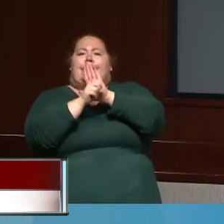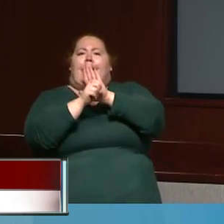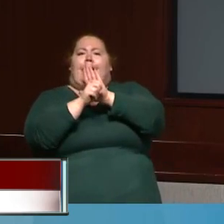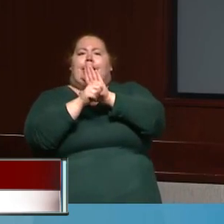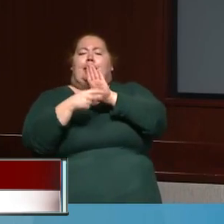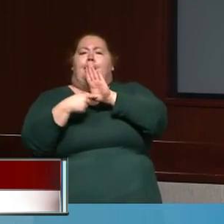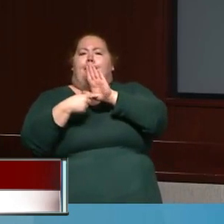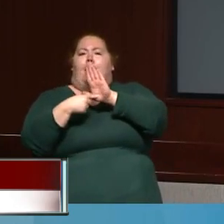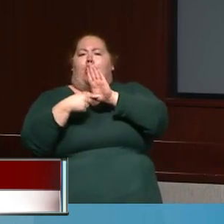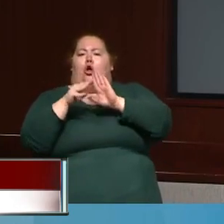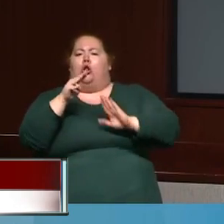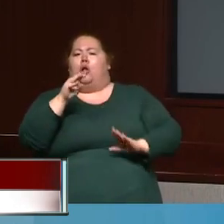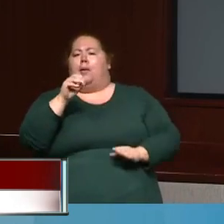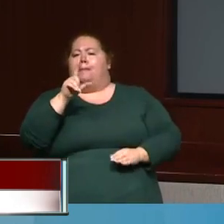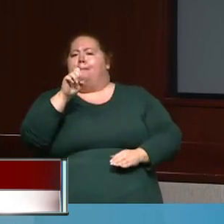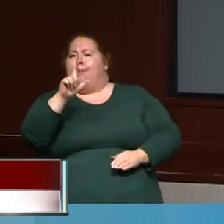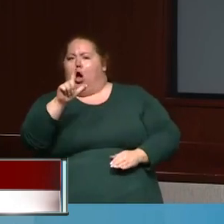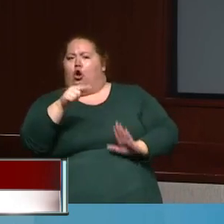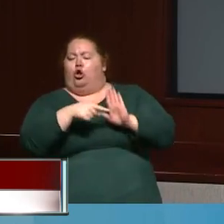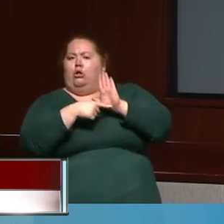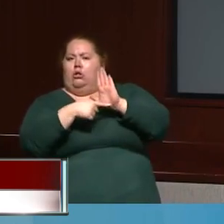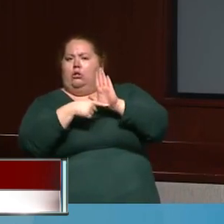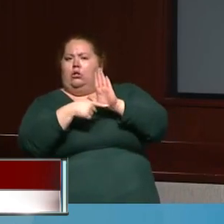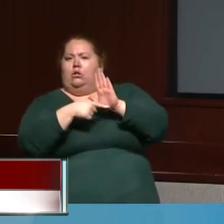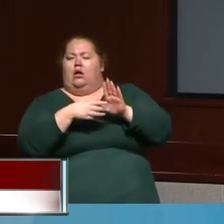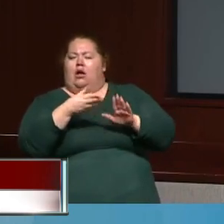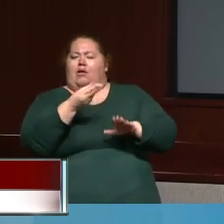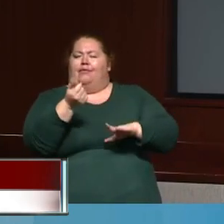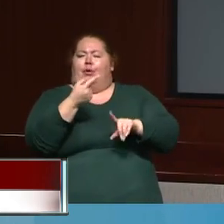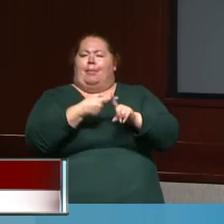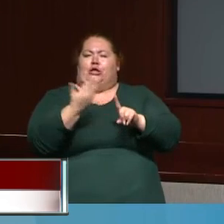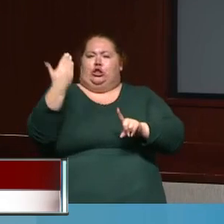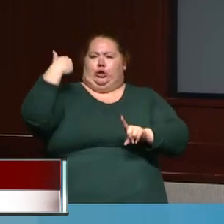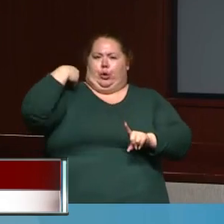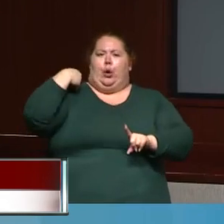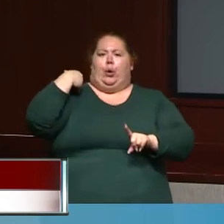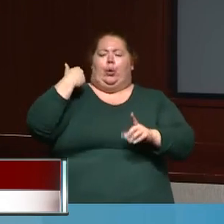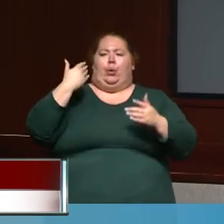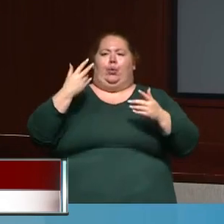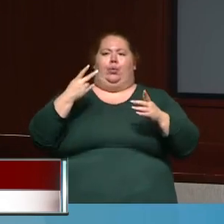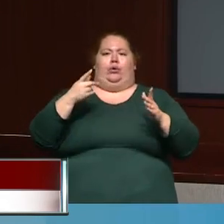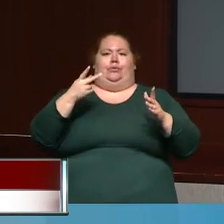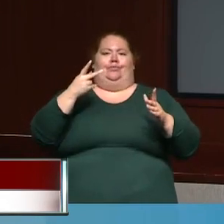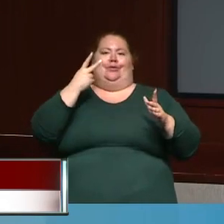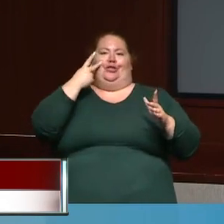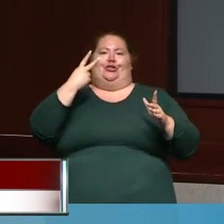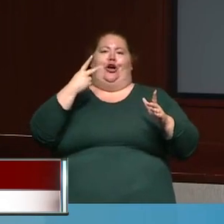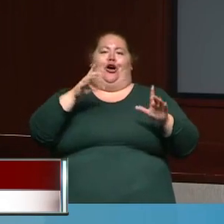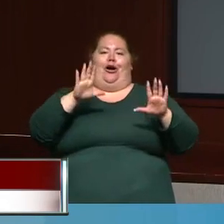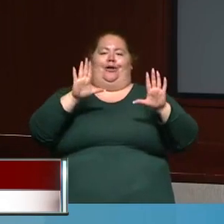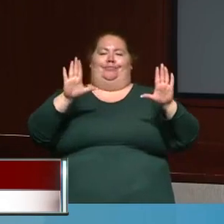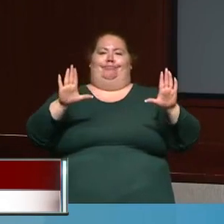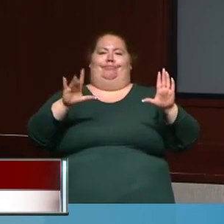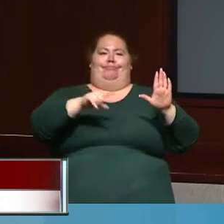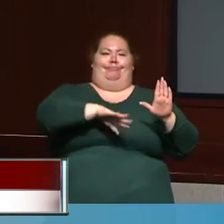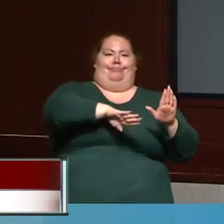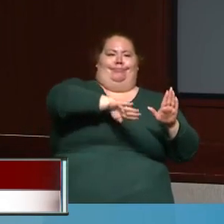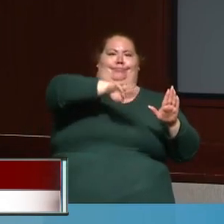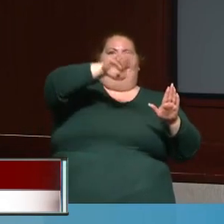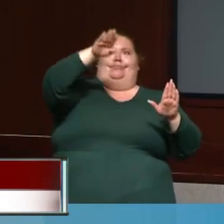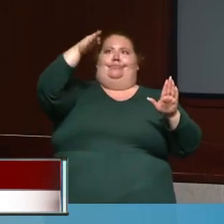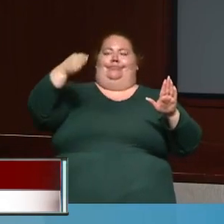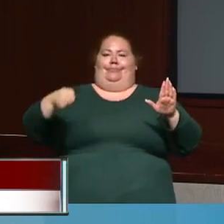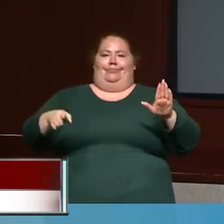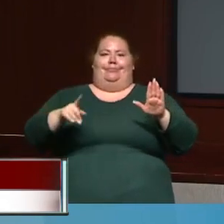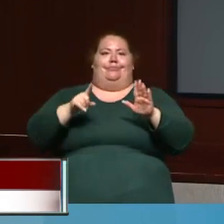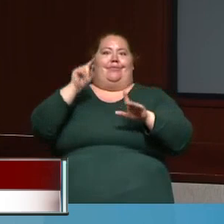discussed a few months ago that said that the peak for Kern County would happen in February. Has this model been updated,